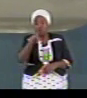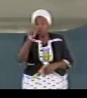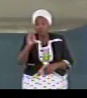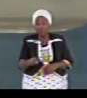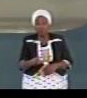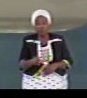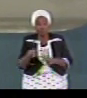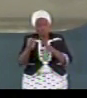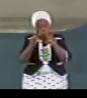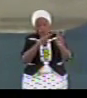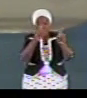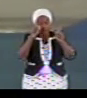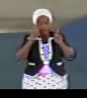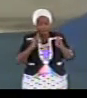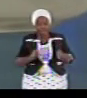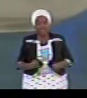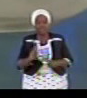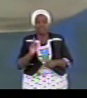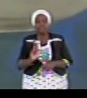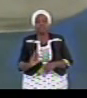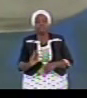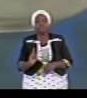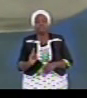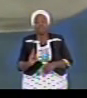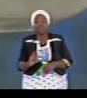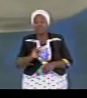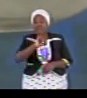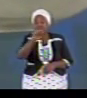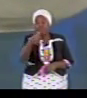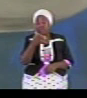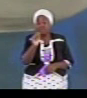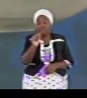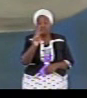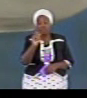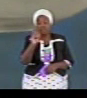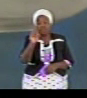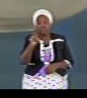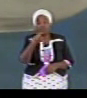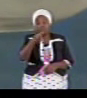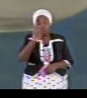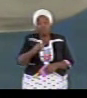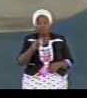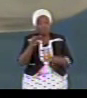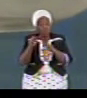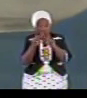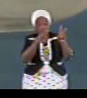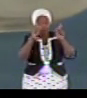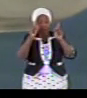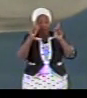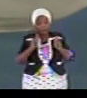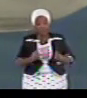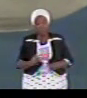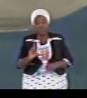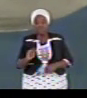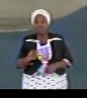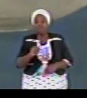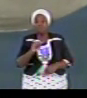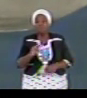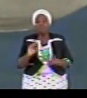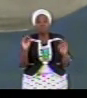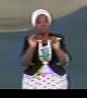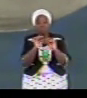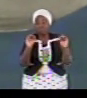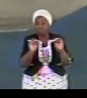watch personally. James, you must watch personally. None can do